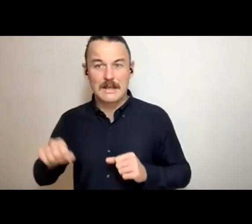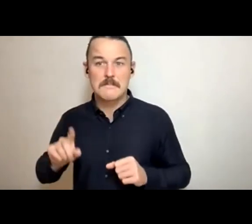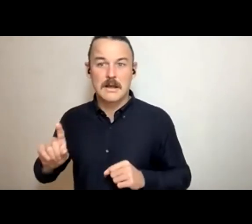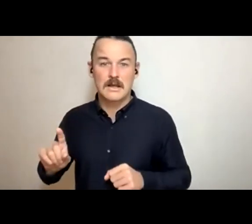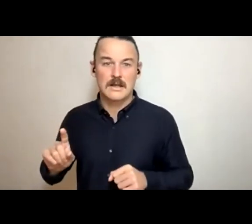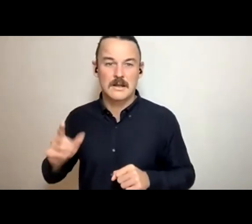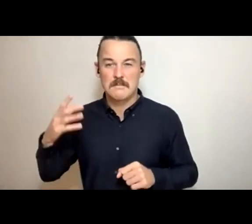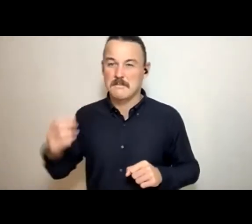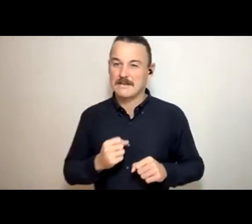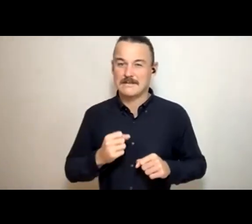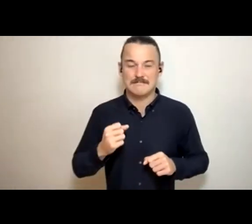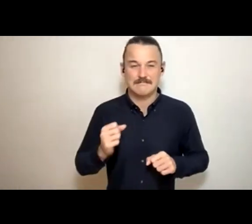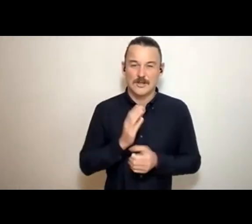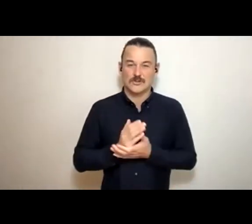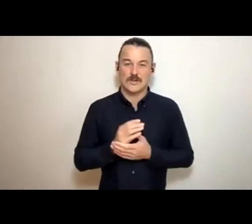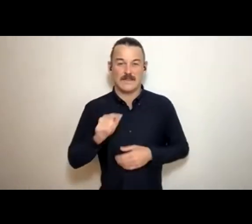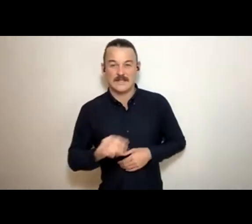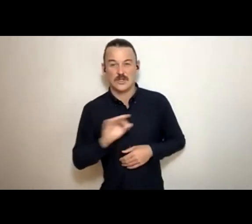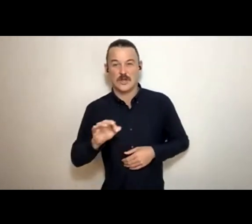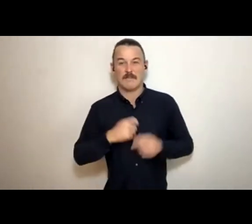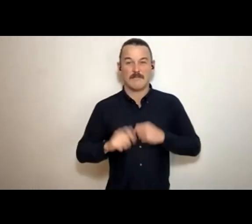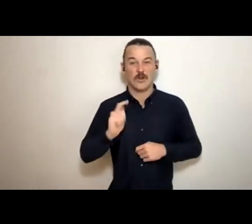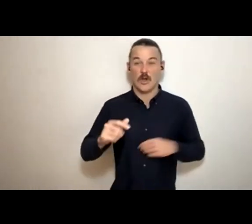ticking virtually virtue signaling exercise.